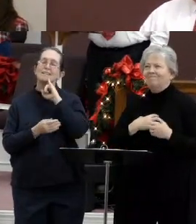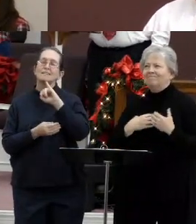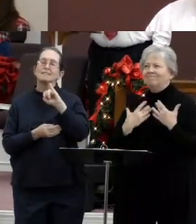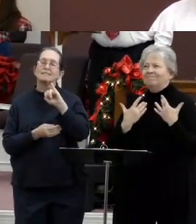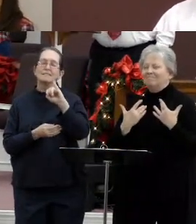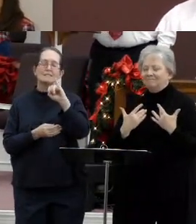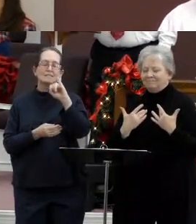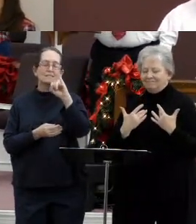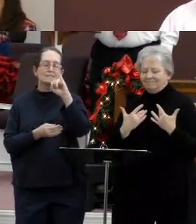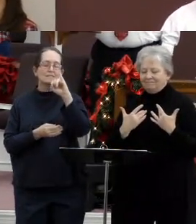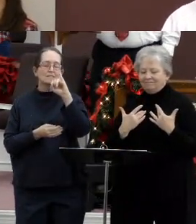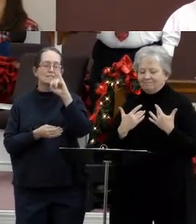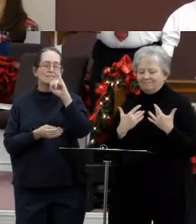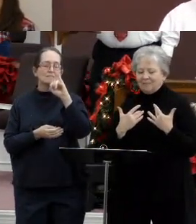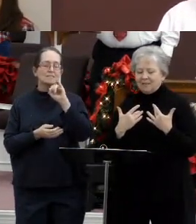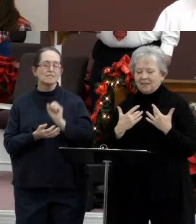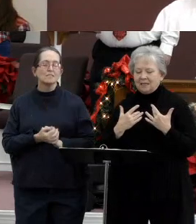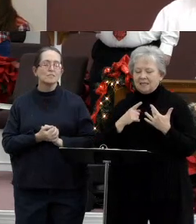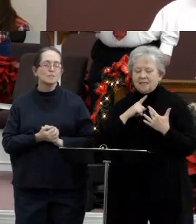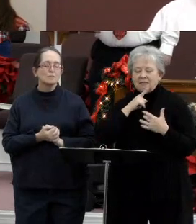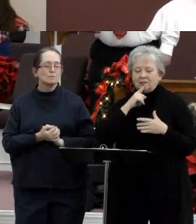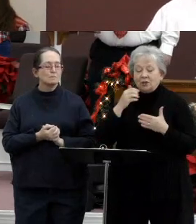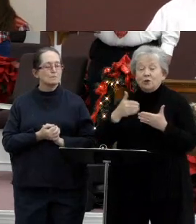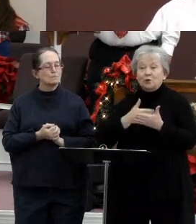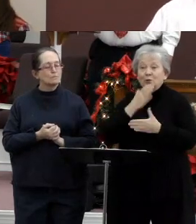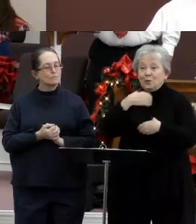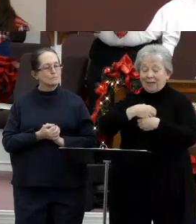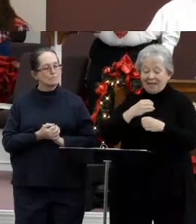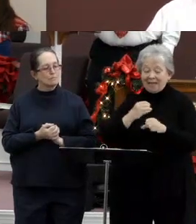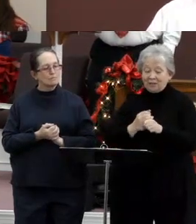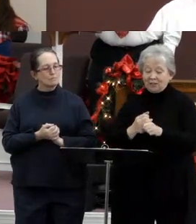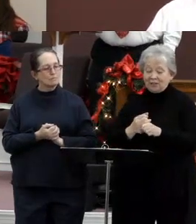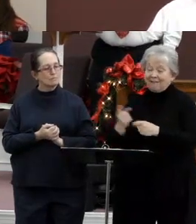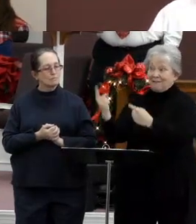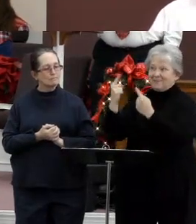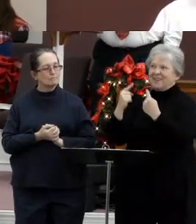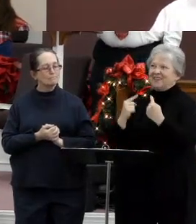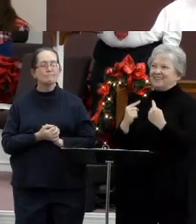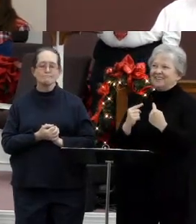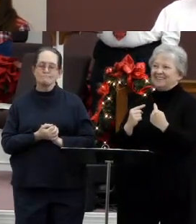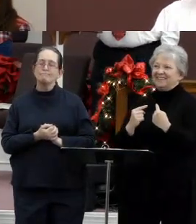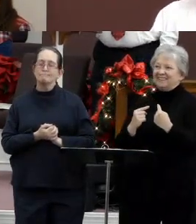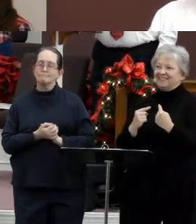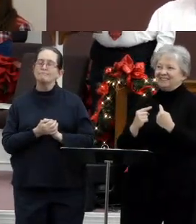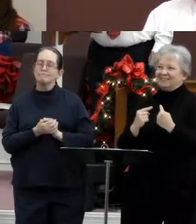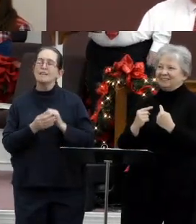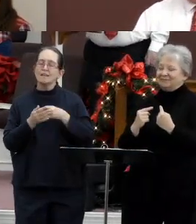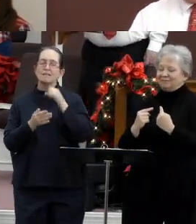A new creation coming.